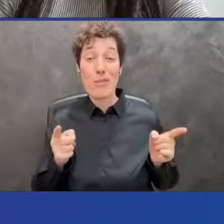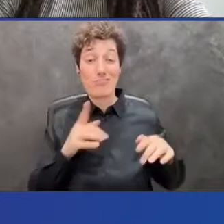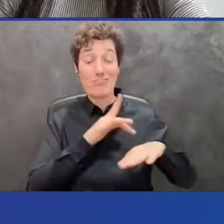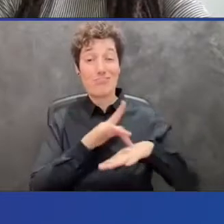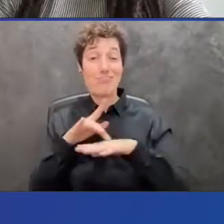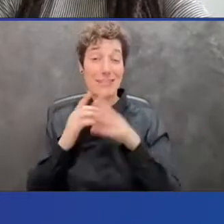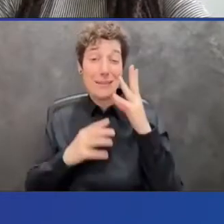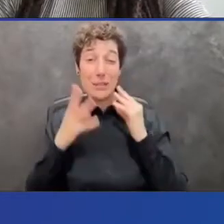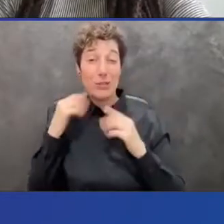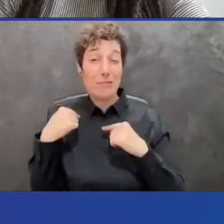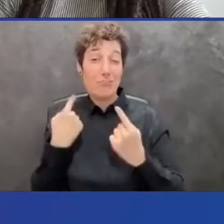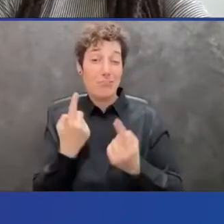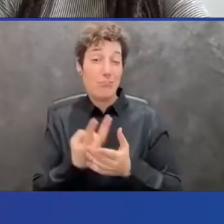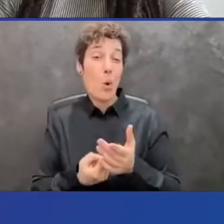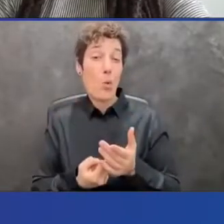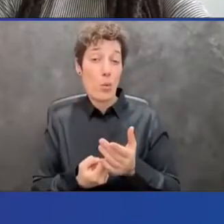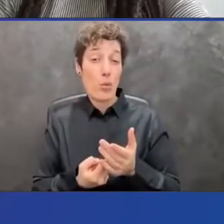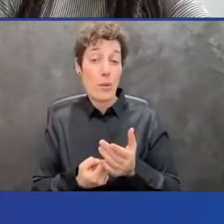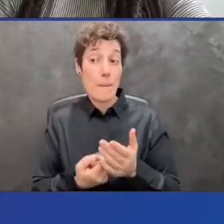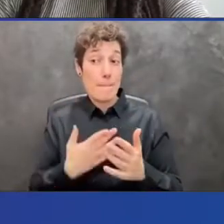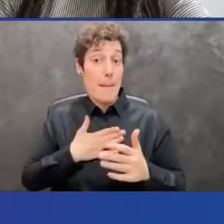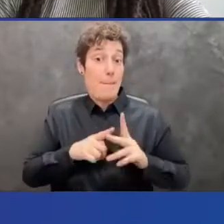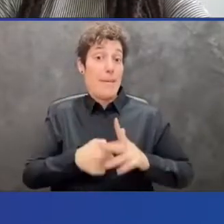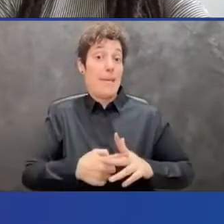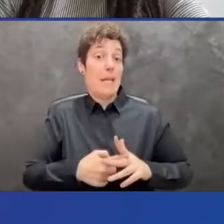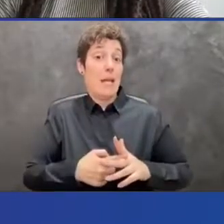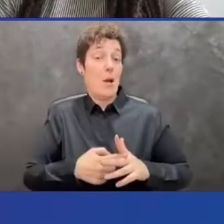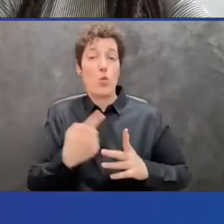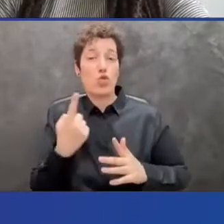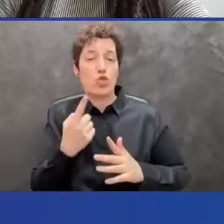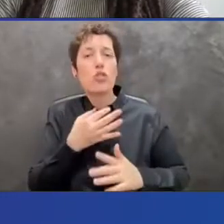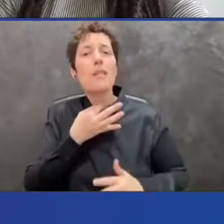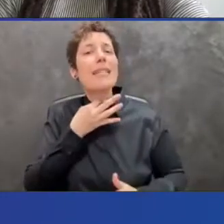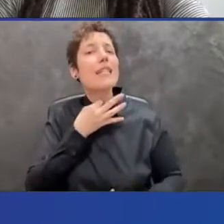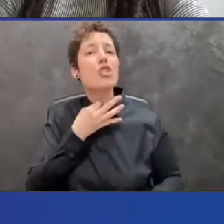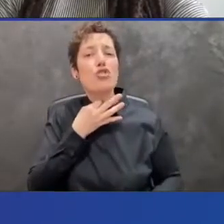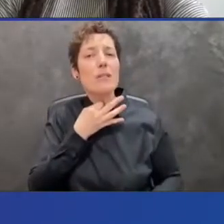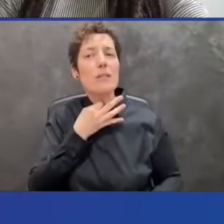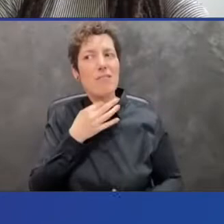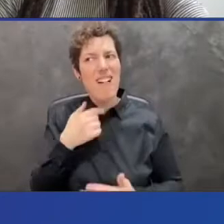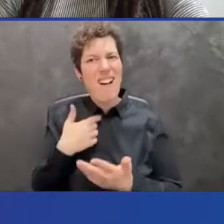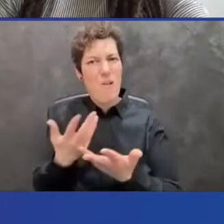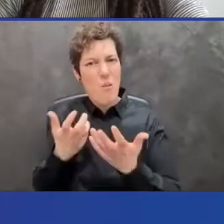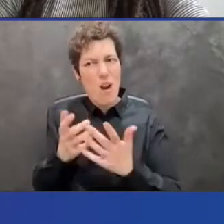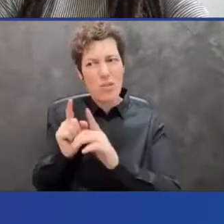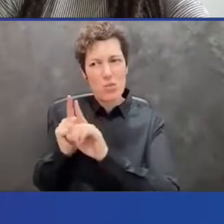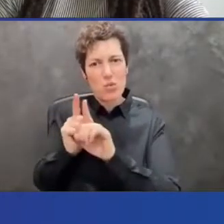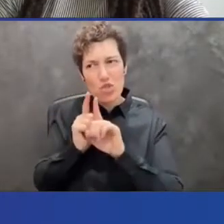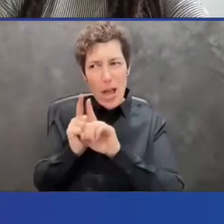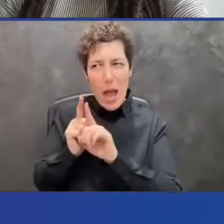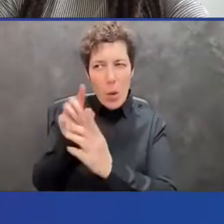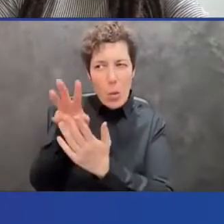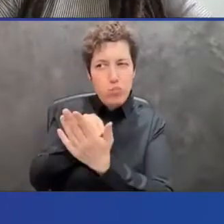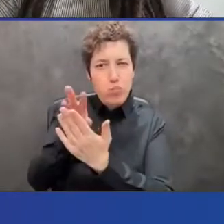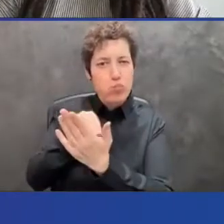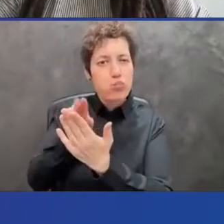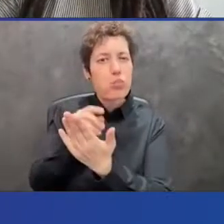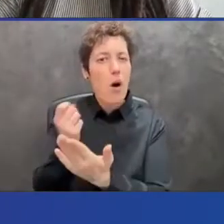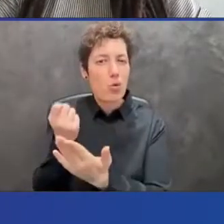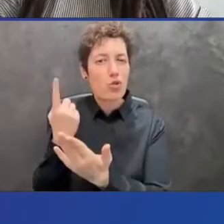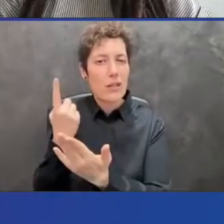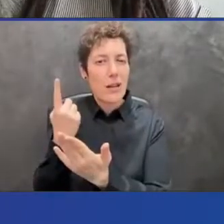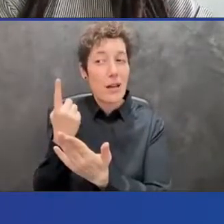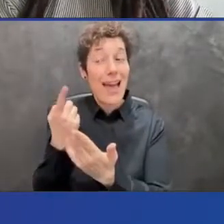was just genuine interest. I wanted to shadow someone to just understand. And then as opportunities